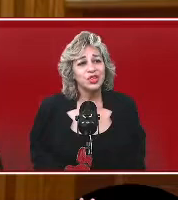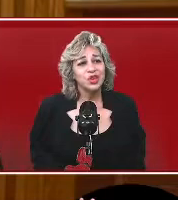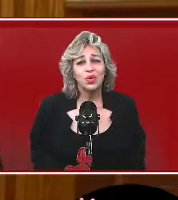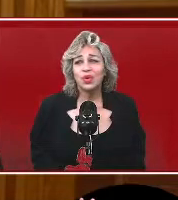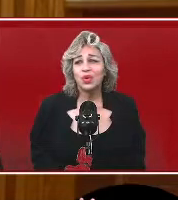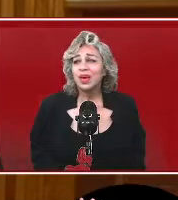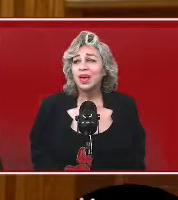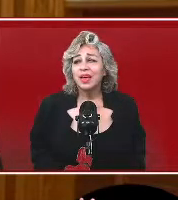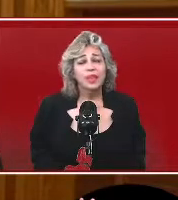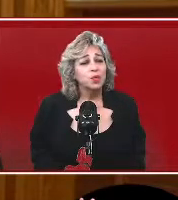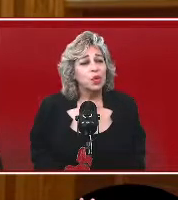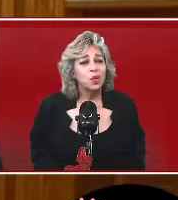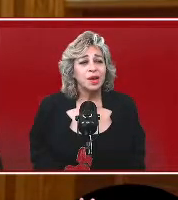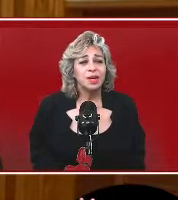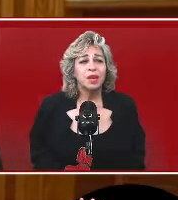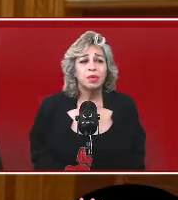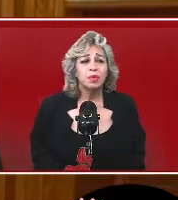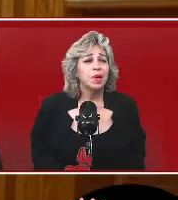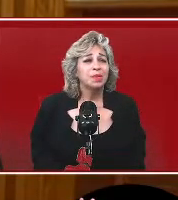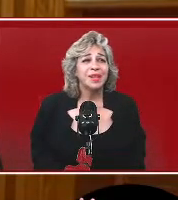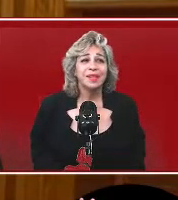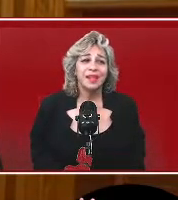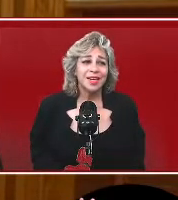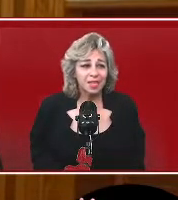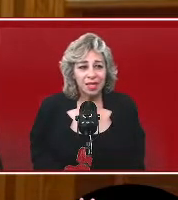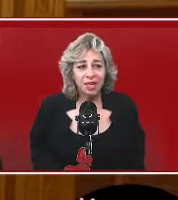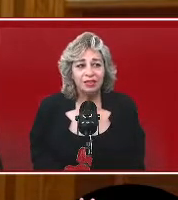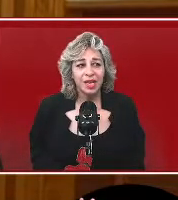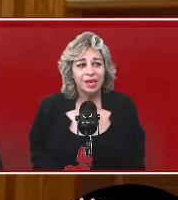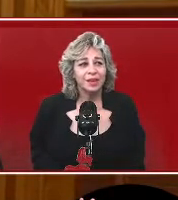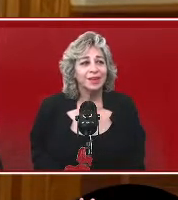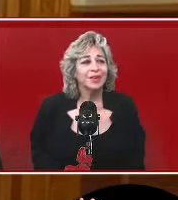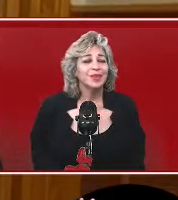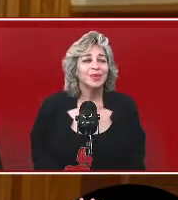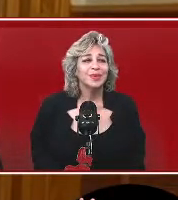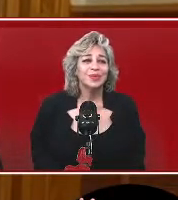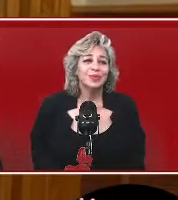to show that we want a republic that is loving,